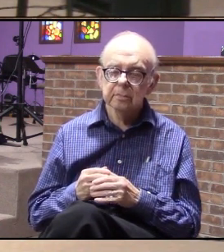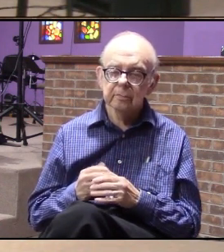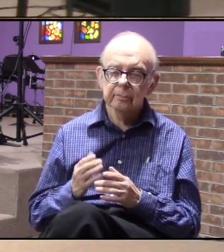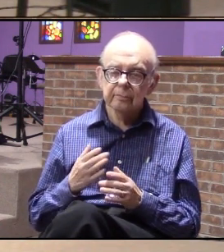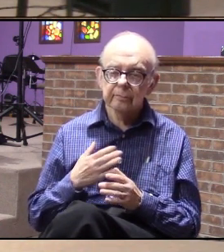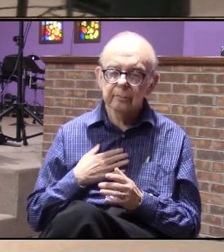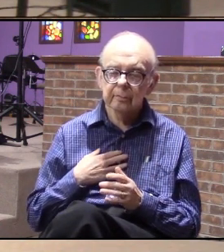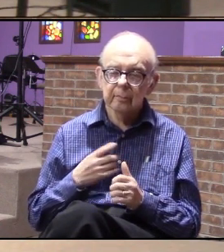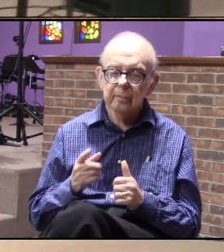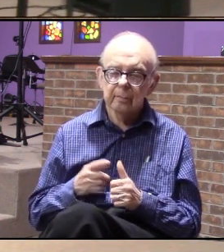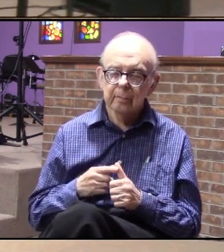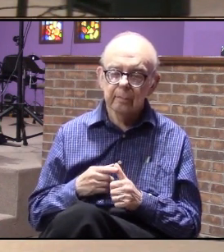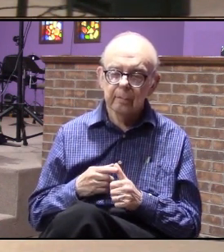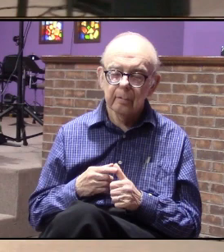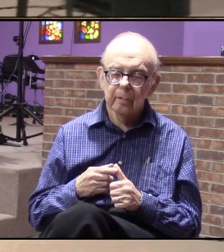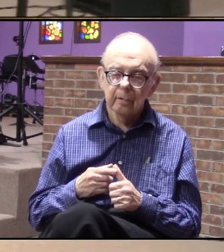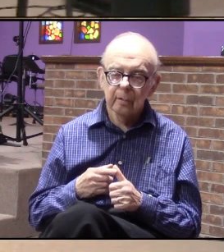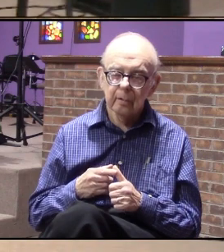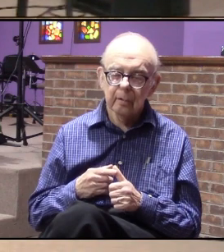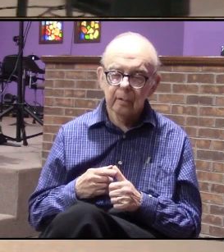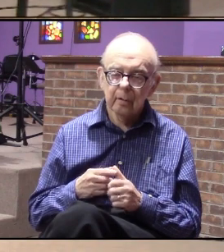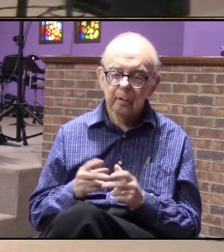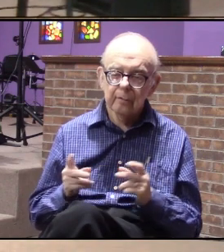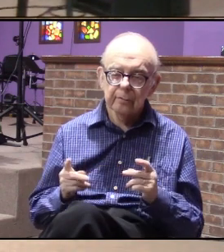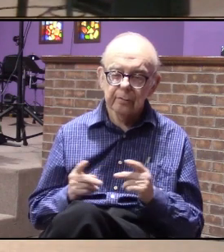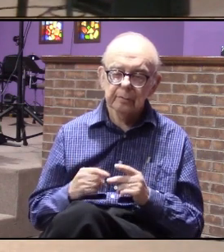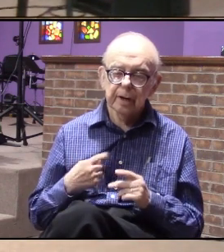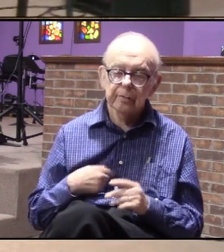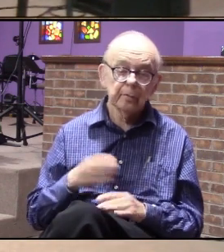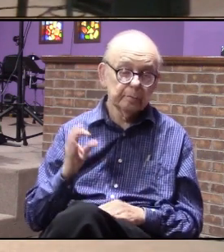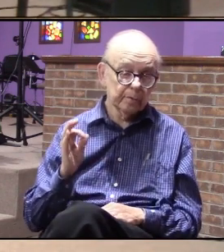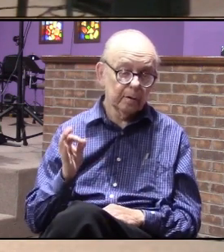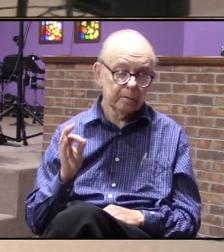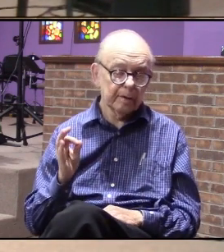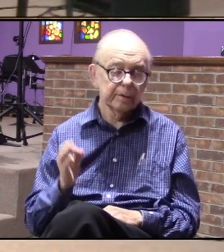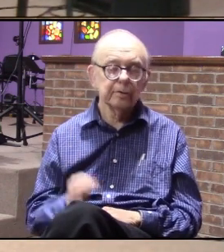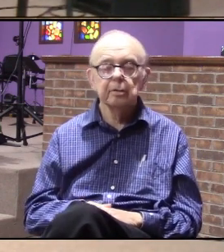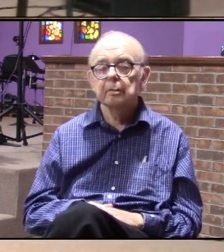our first place that we pastored,